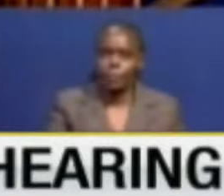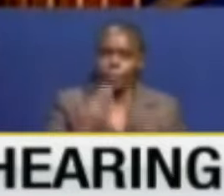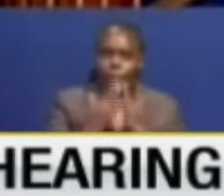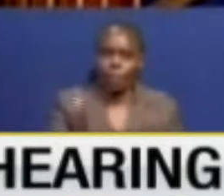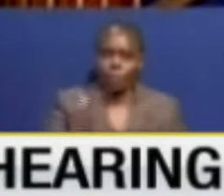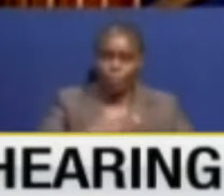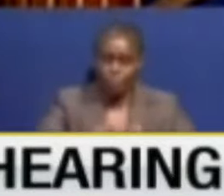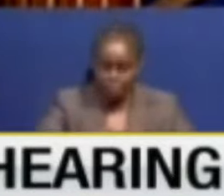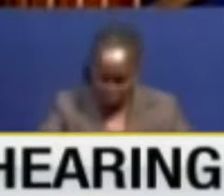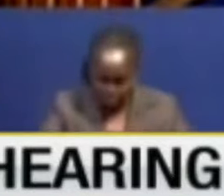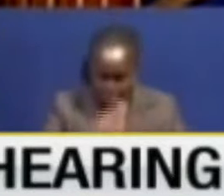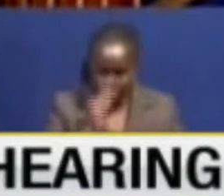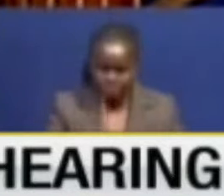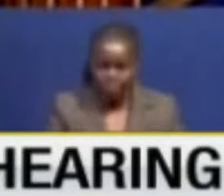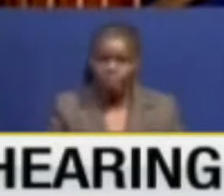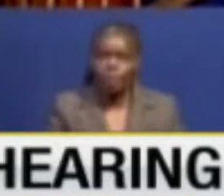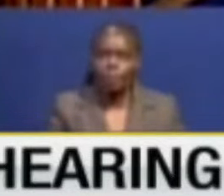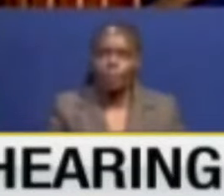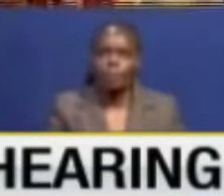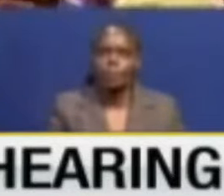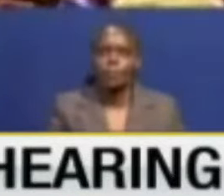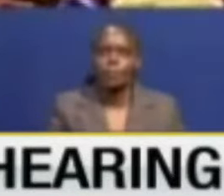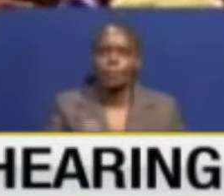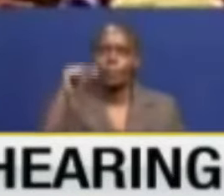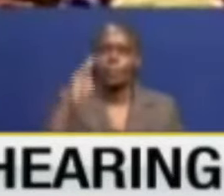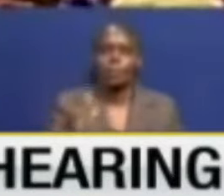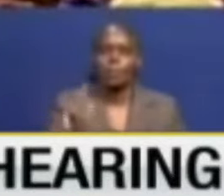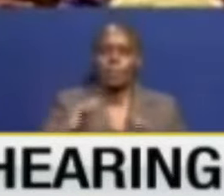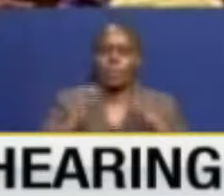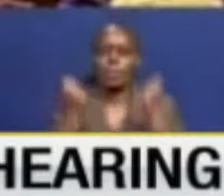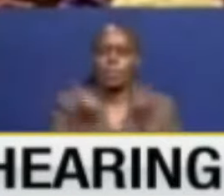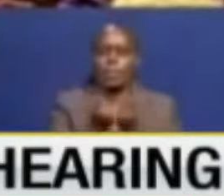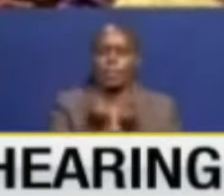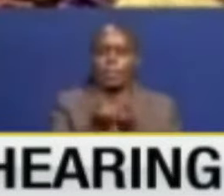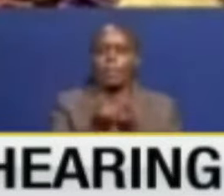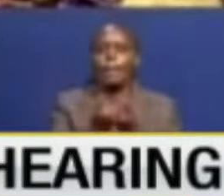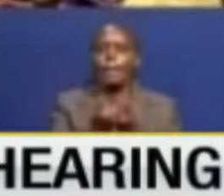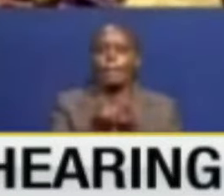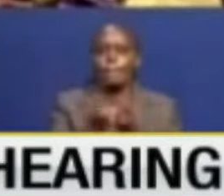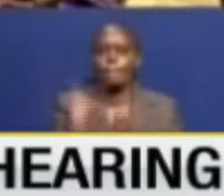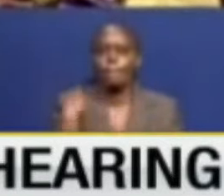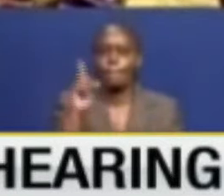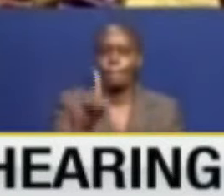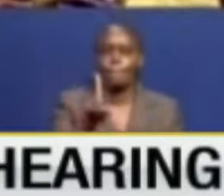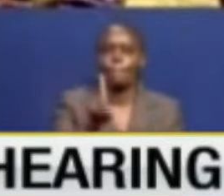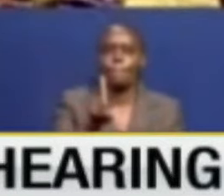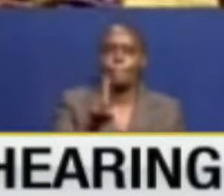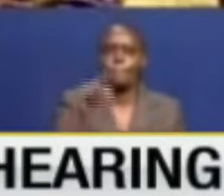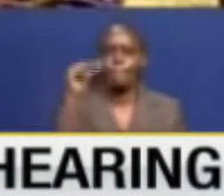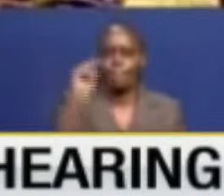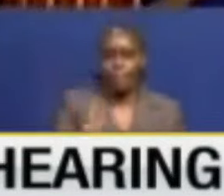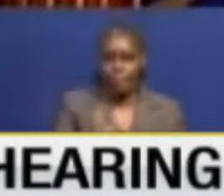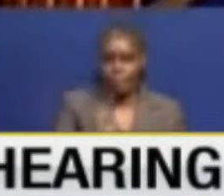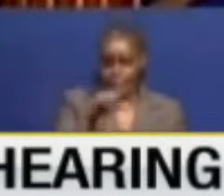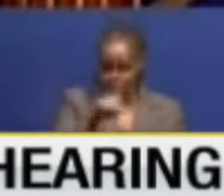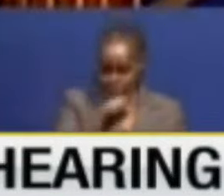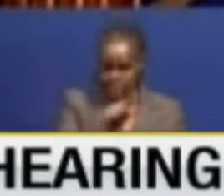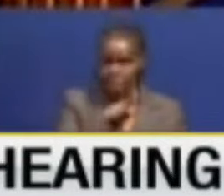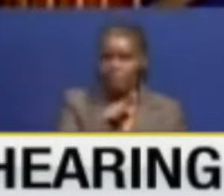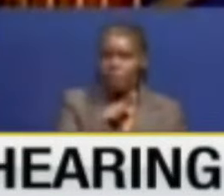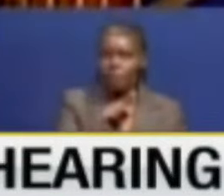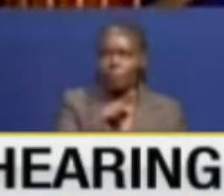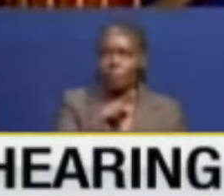much, Mr. Speaker. Sir, the governor's team is as follows. Number one, the governor herself,